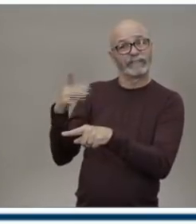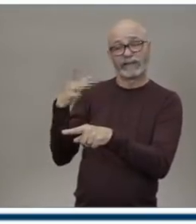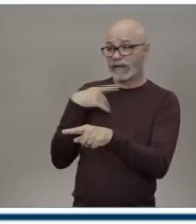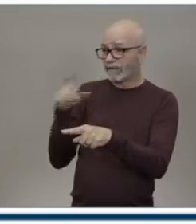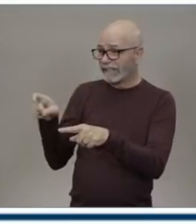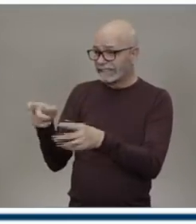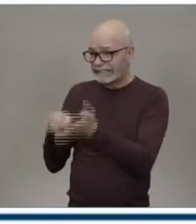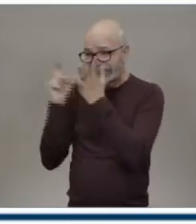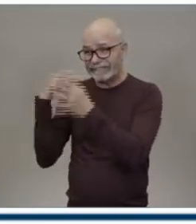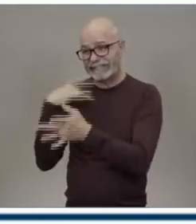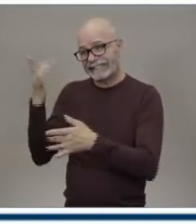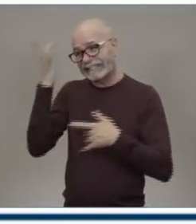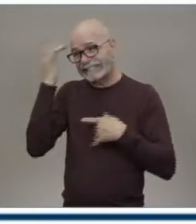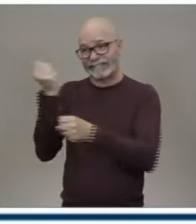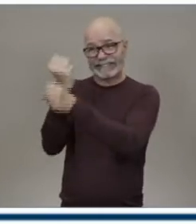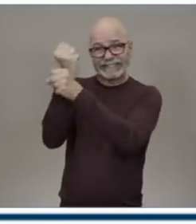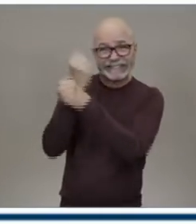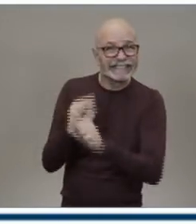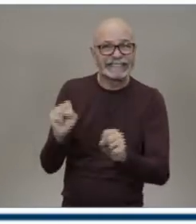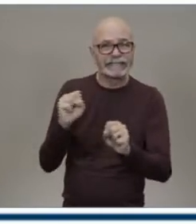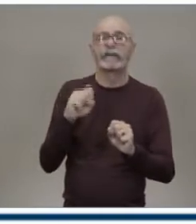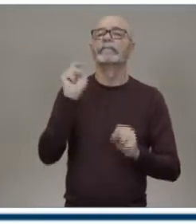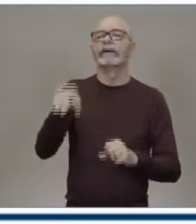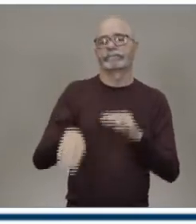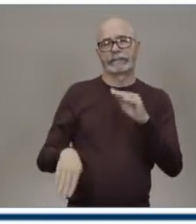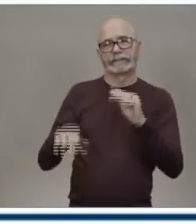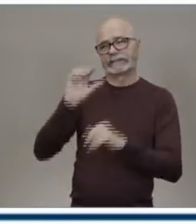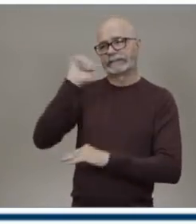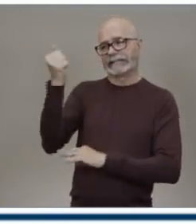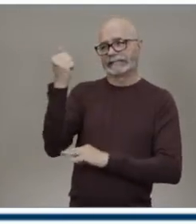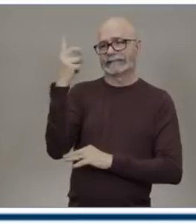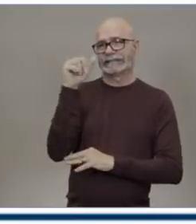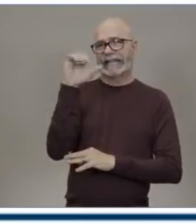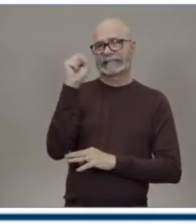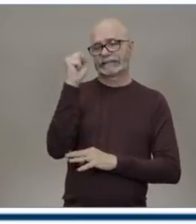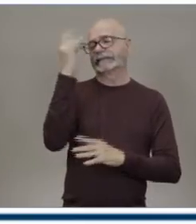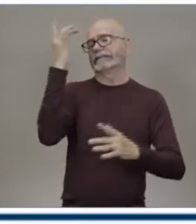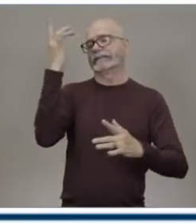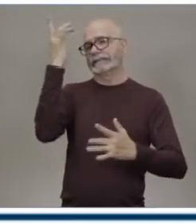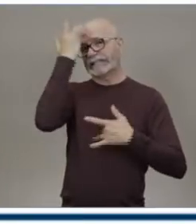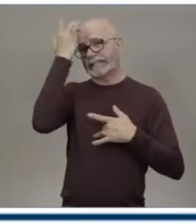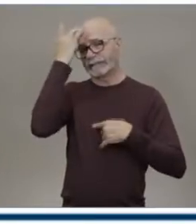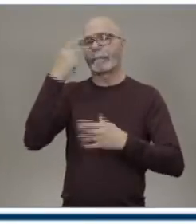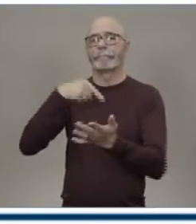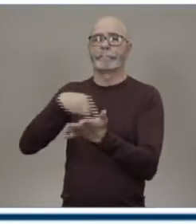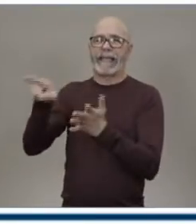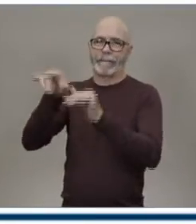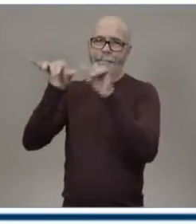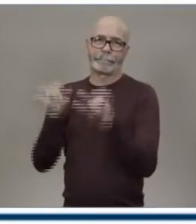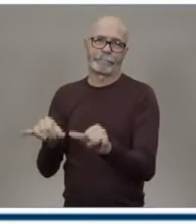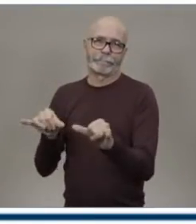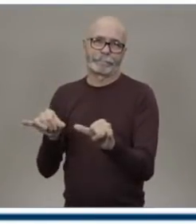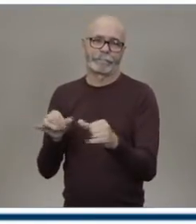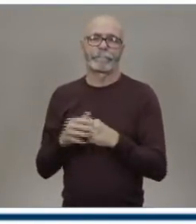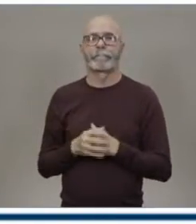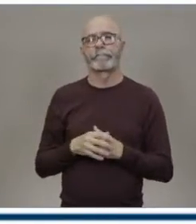sick days for anyone who has COVID. Go ahead with your follow-up, Tim. Dr.